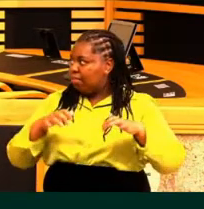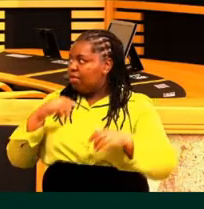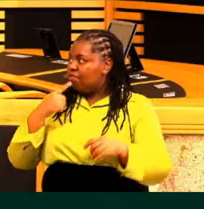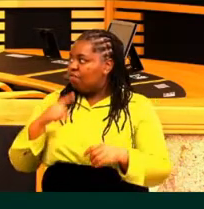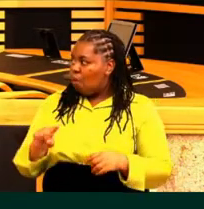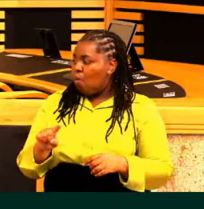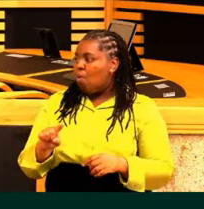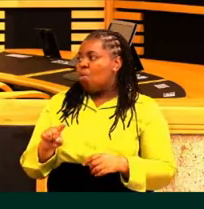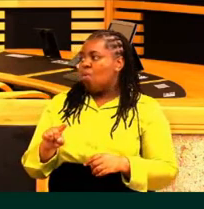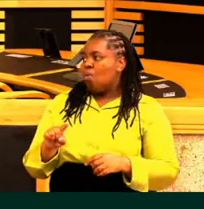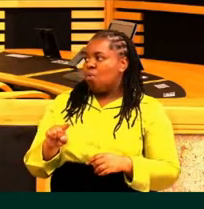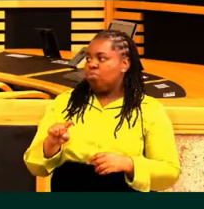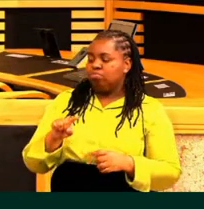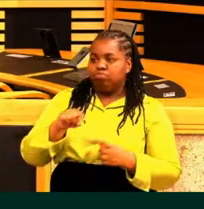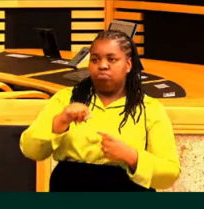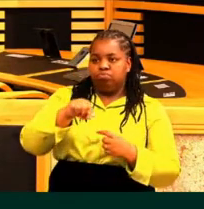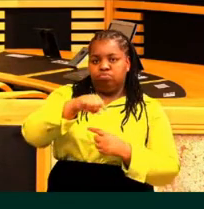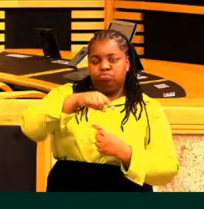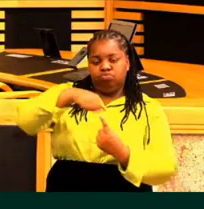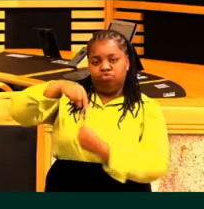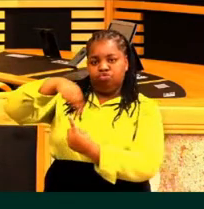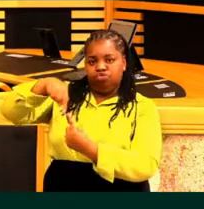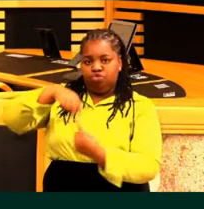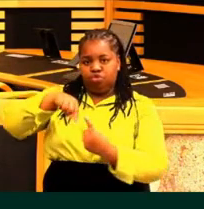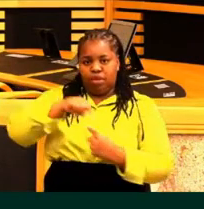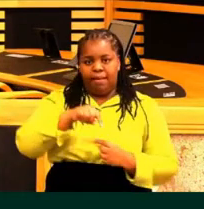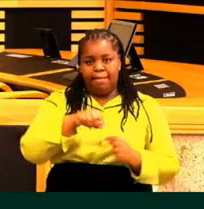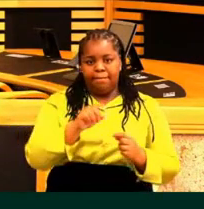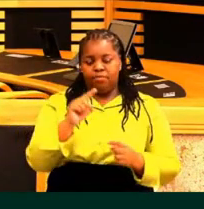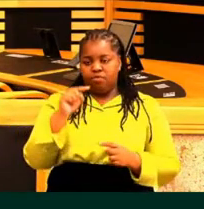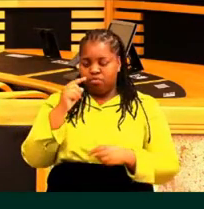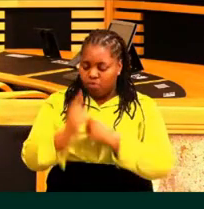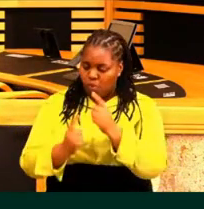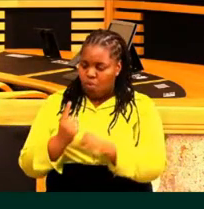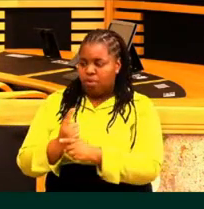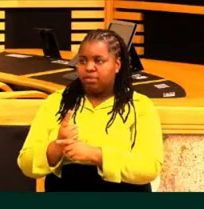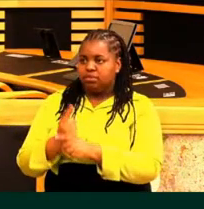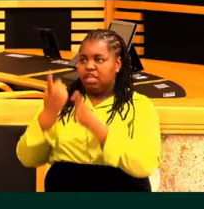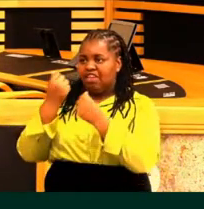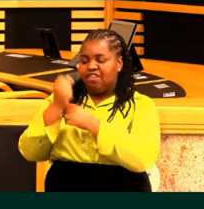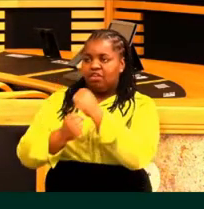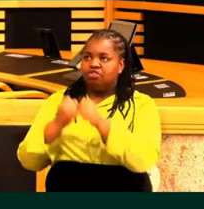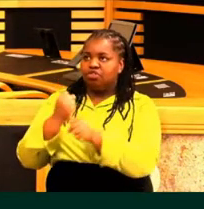a rotational basis by every Financial year